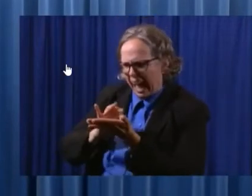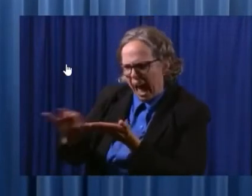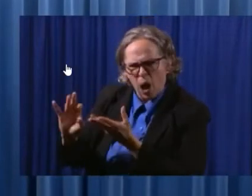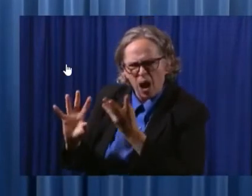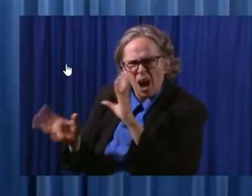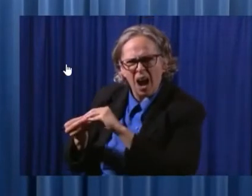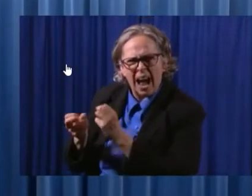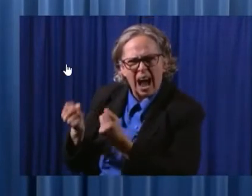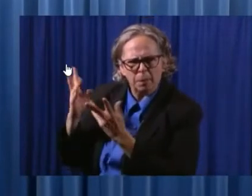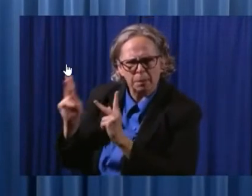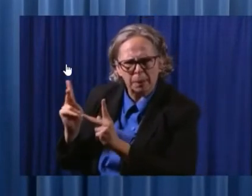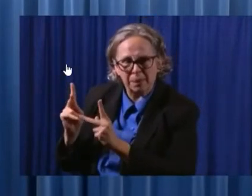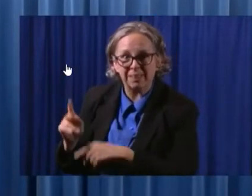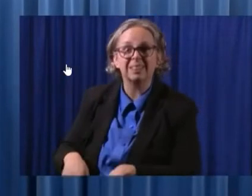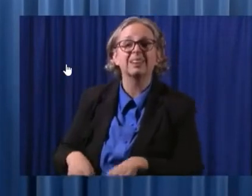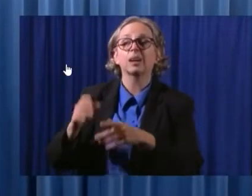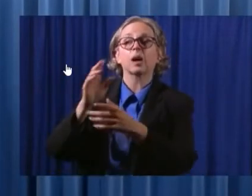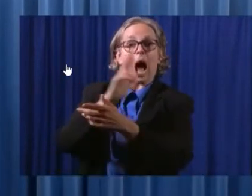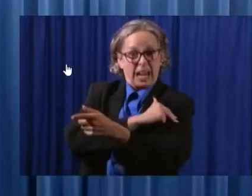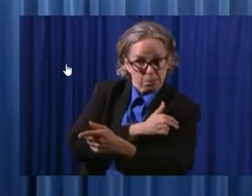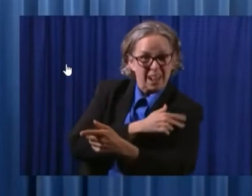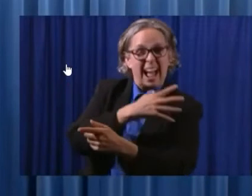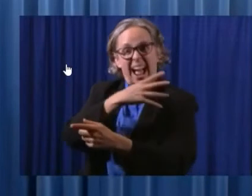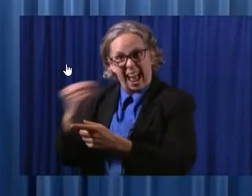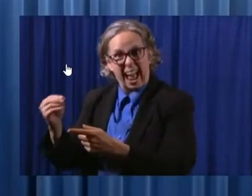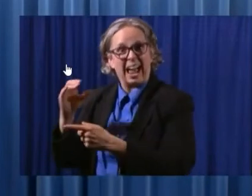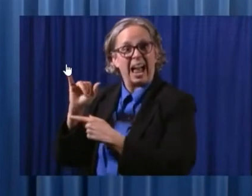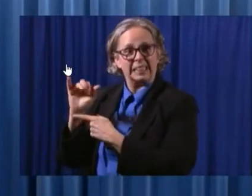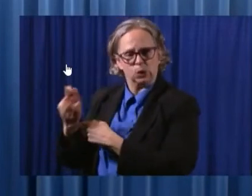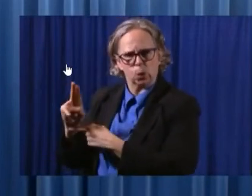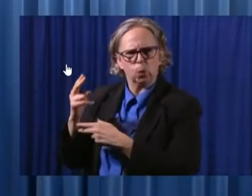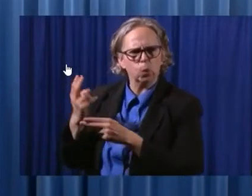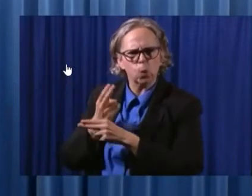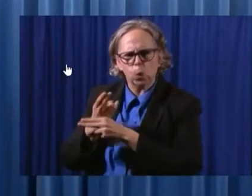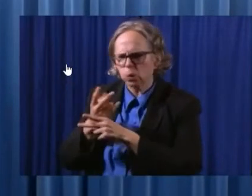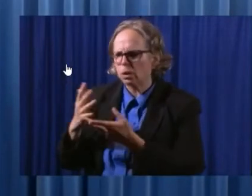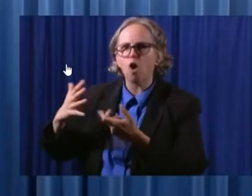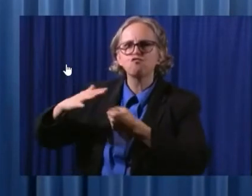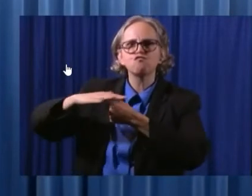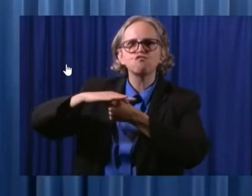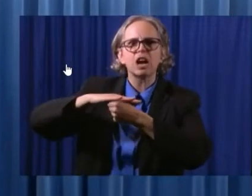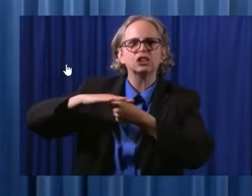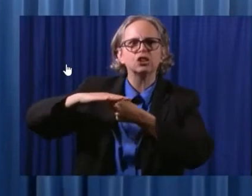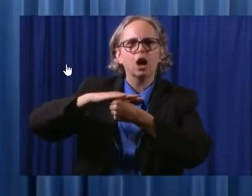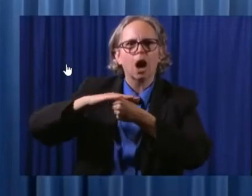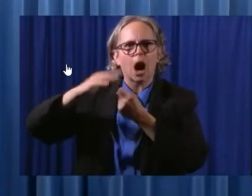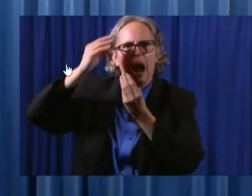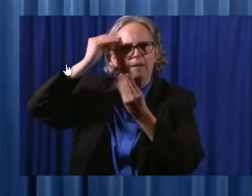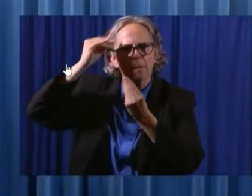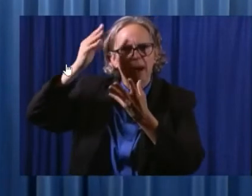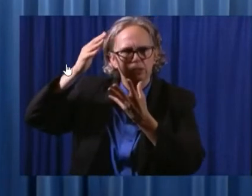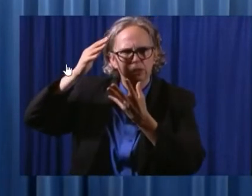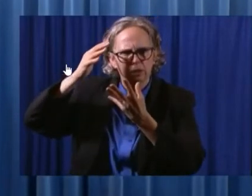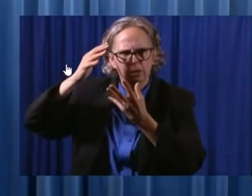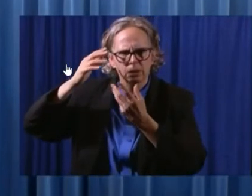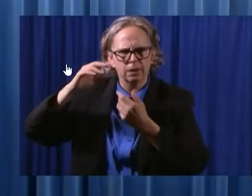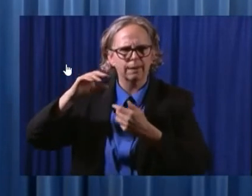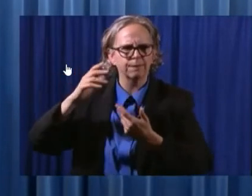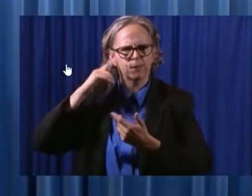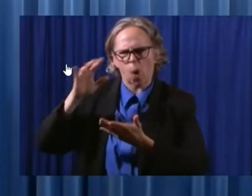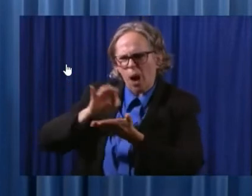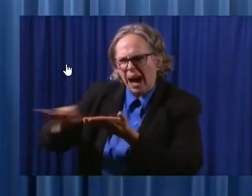region. This indicator looks at regional data for both COVID and non-COVID use of ICU beds. So it's just like we're filling